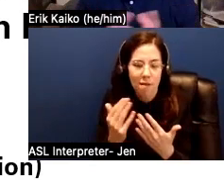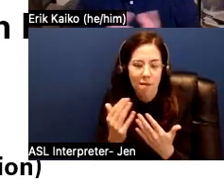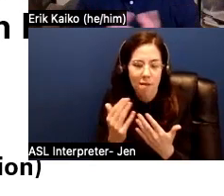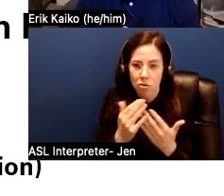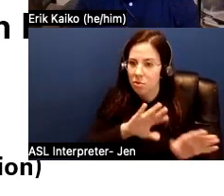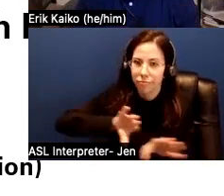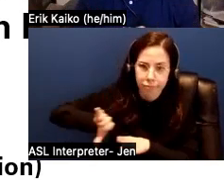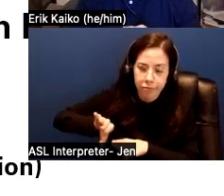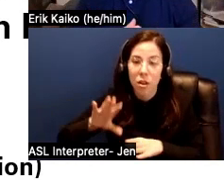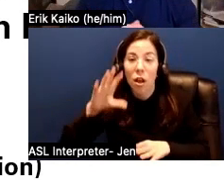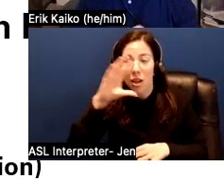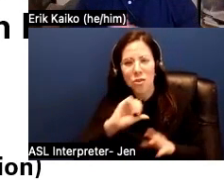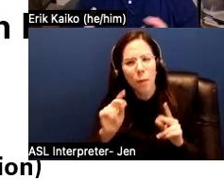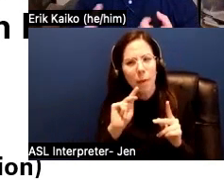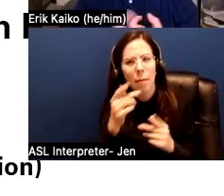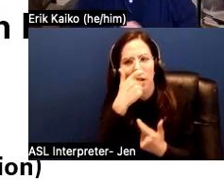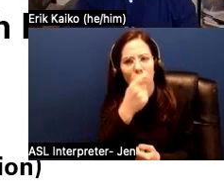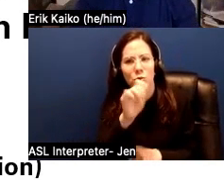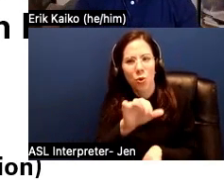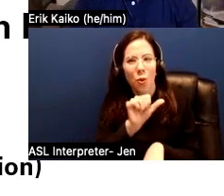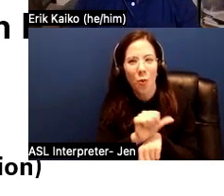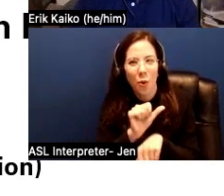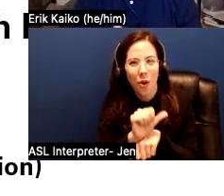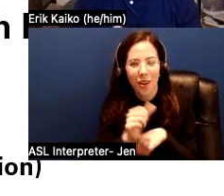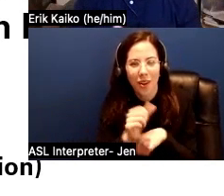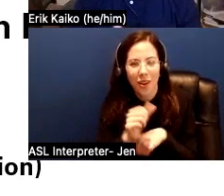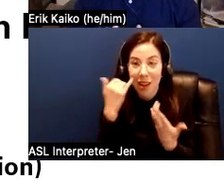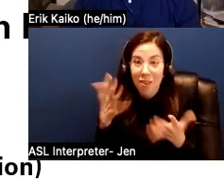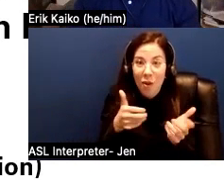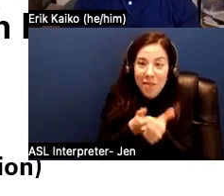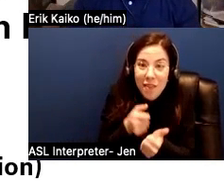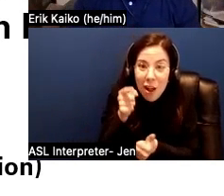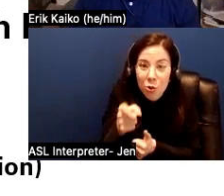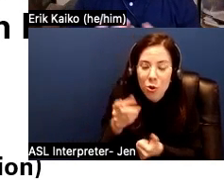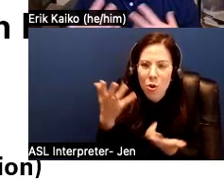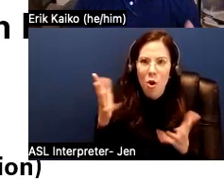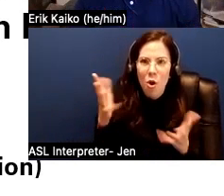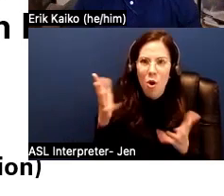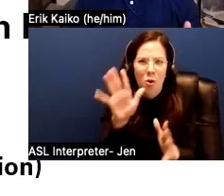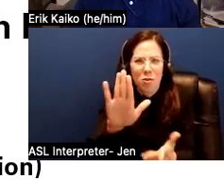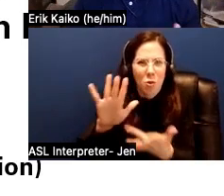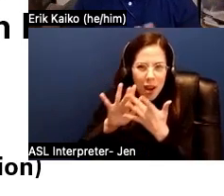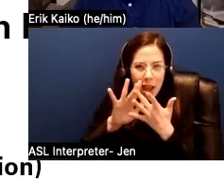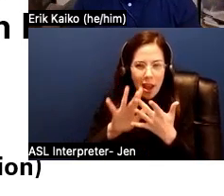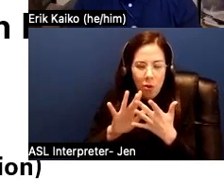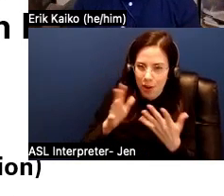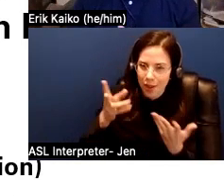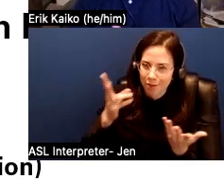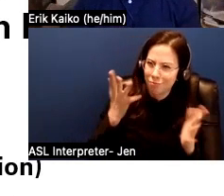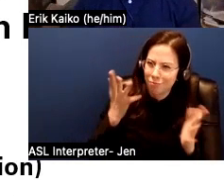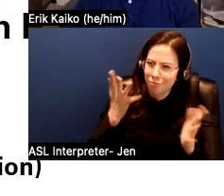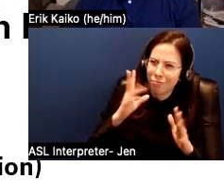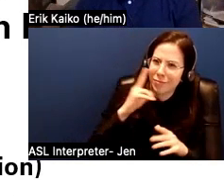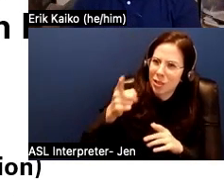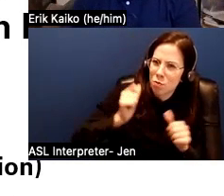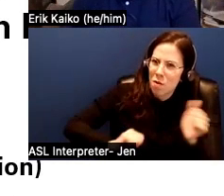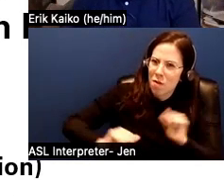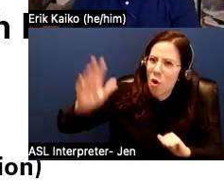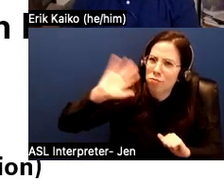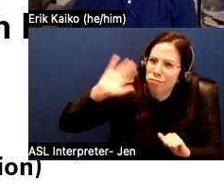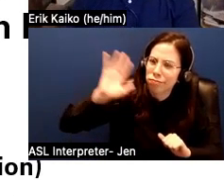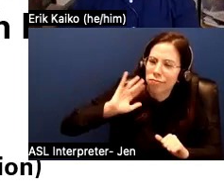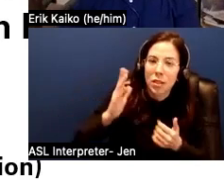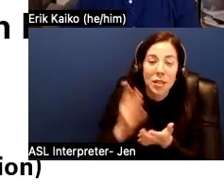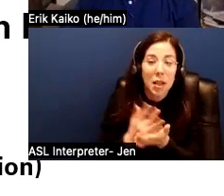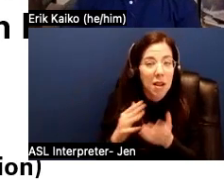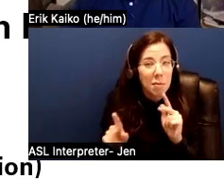assume that people are interested in what you do, especially if they already follow you, already in your network, and if they've seen you perform before. Sometimes all people need